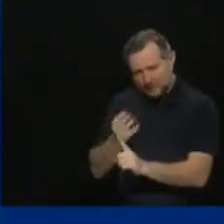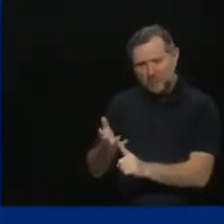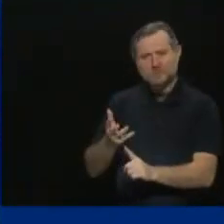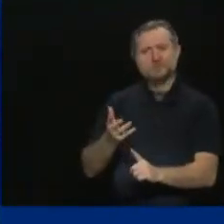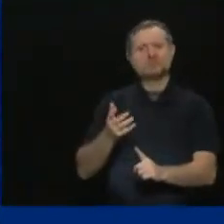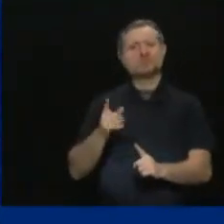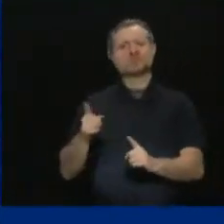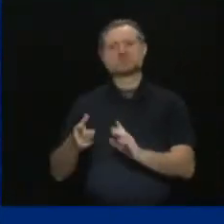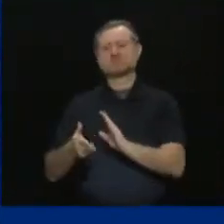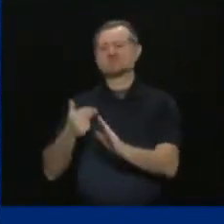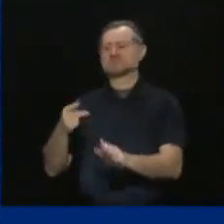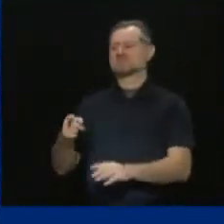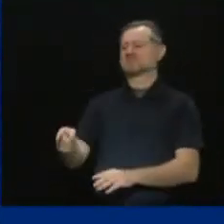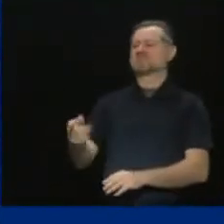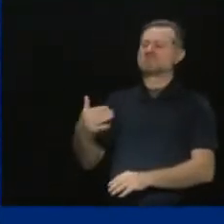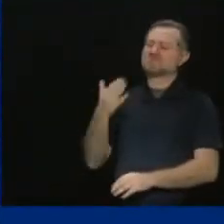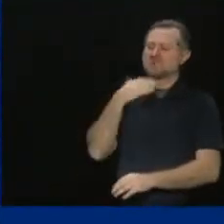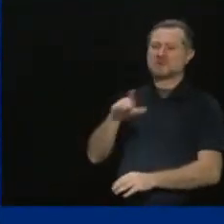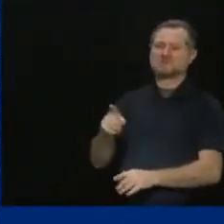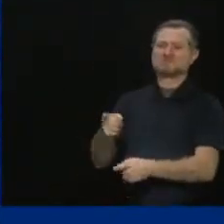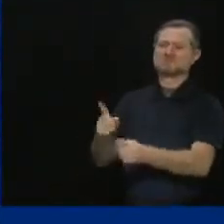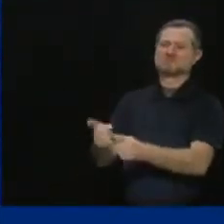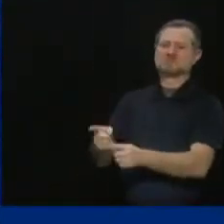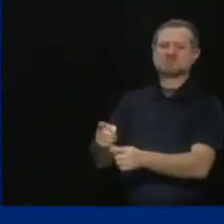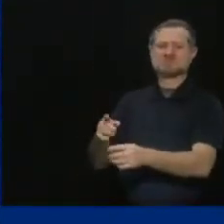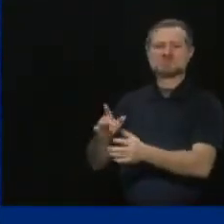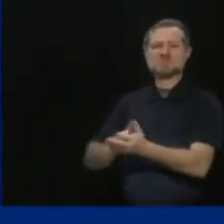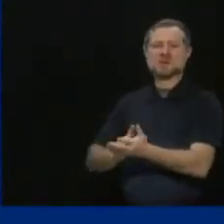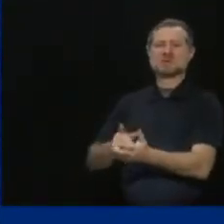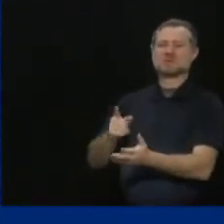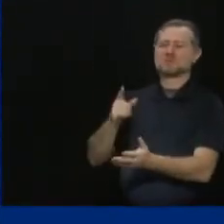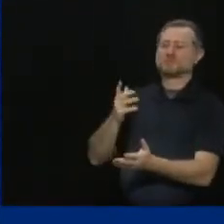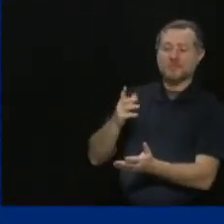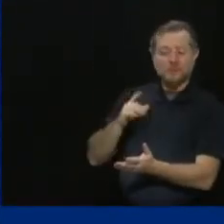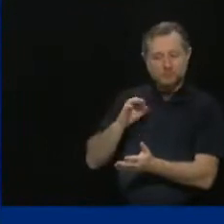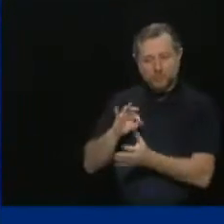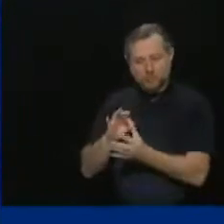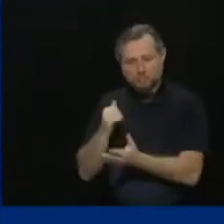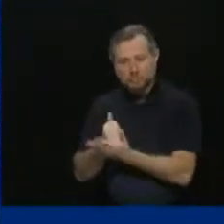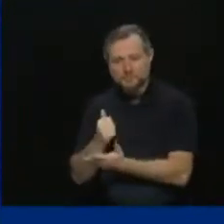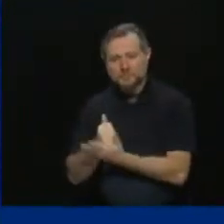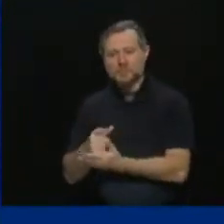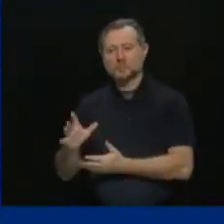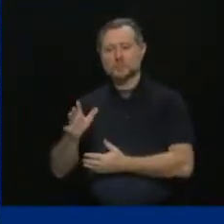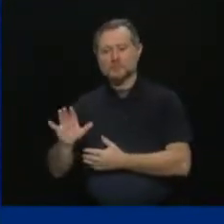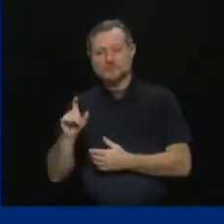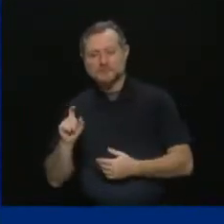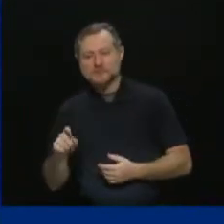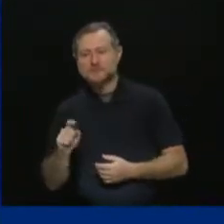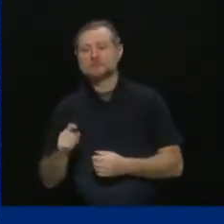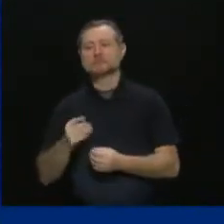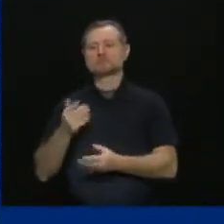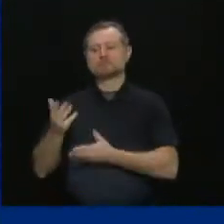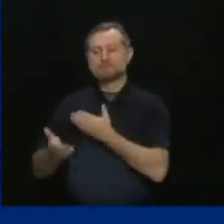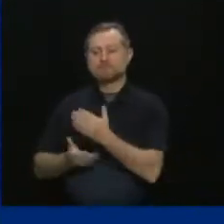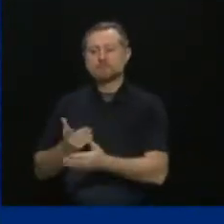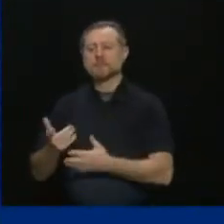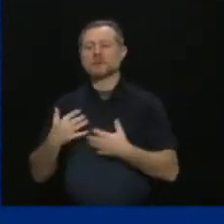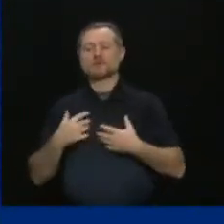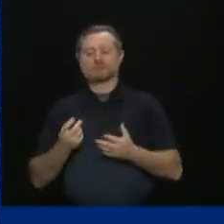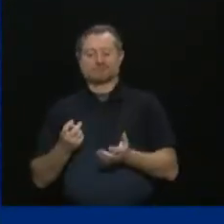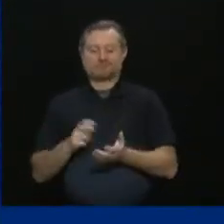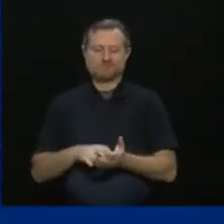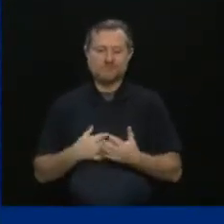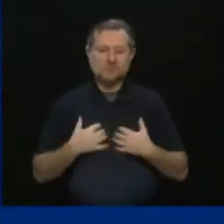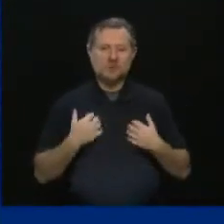with seeking medication-assisted treatment or any other variation that you need to get yourself in order. We have to send a message. We